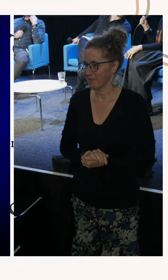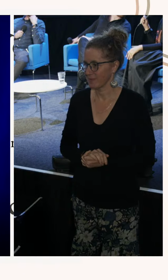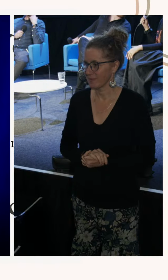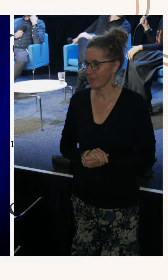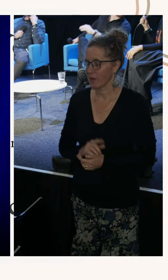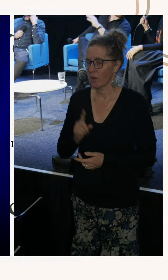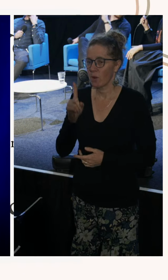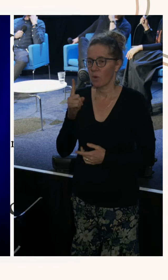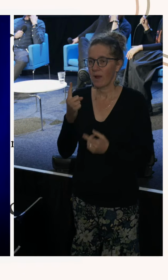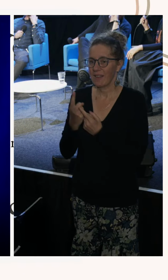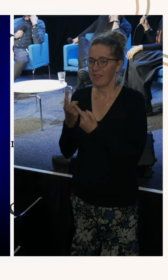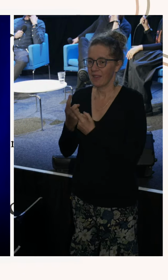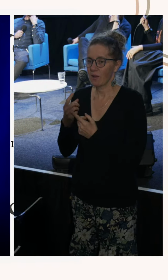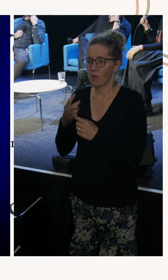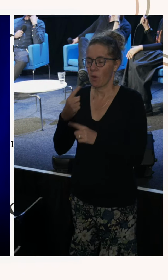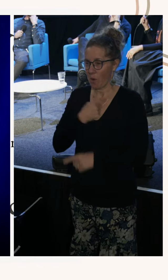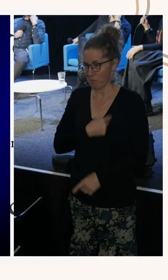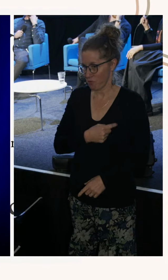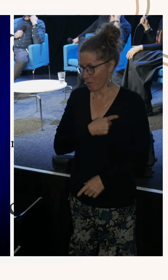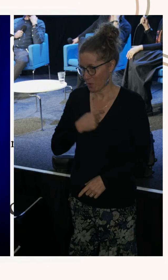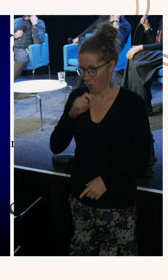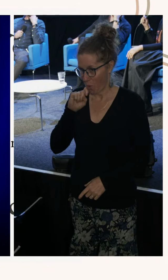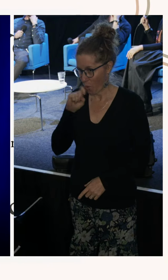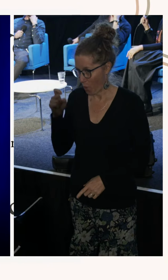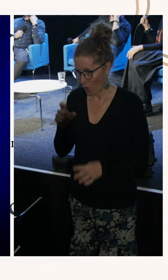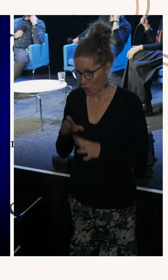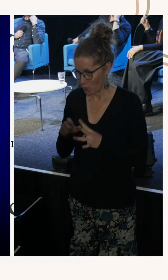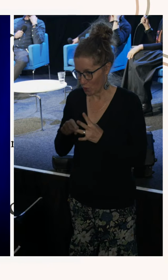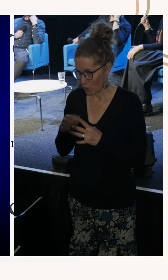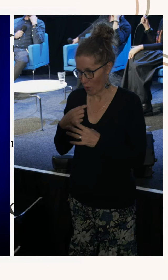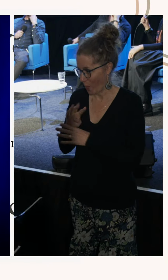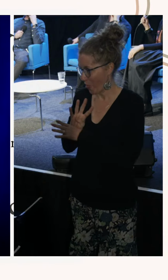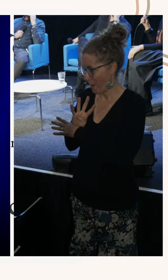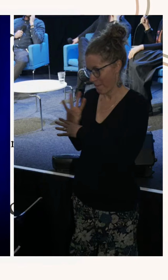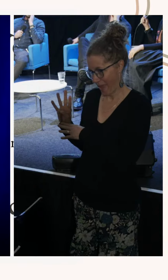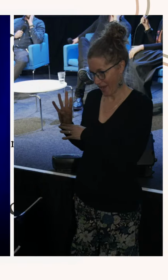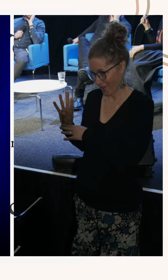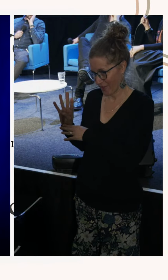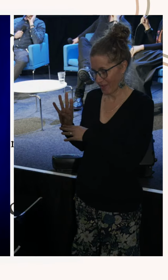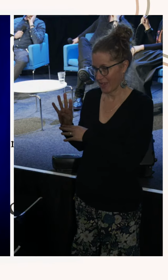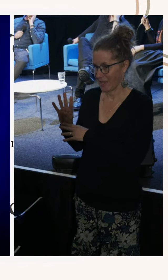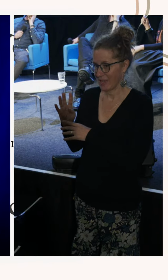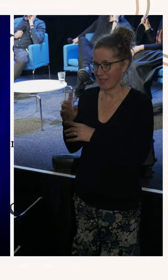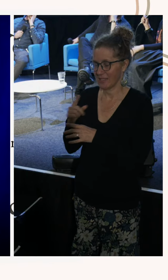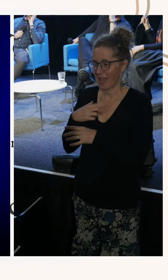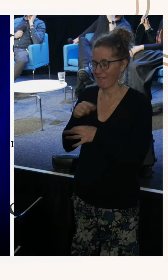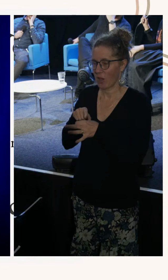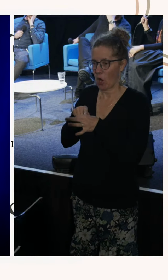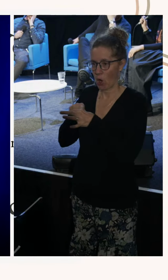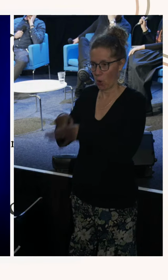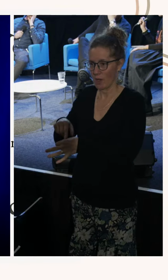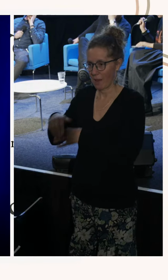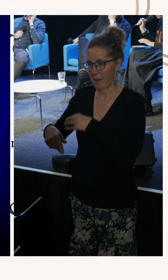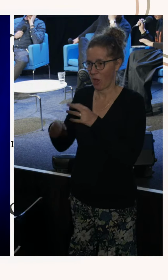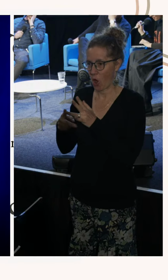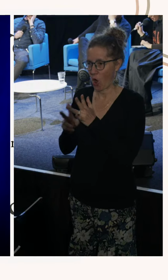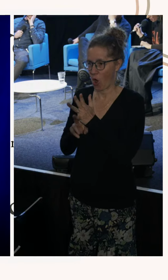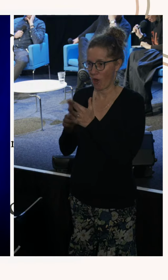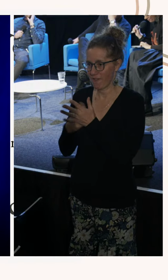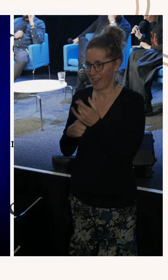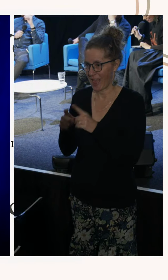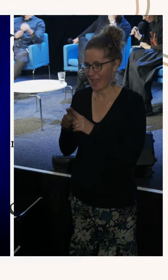One of the things that we promised we weren't going to do to you guys in this panel is turn it into an Overland quiz, but we actually changed our